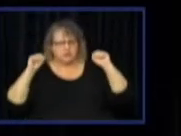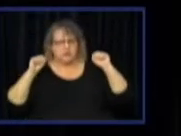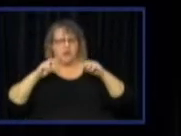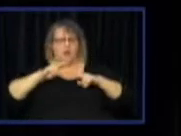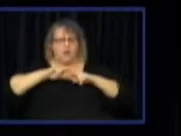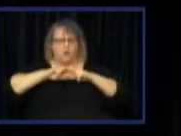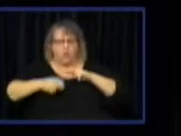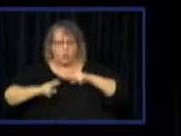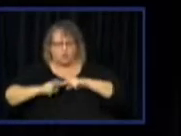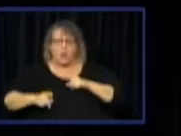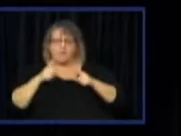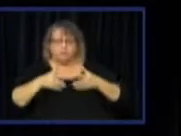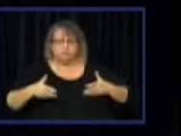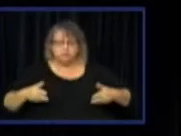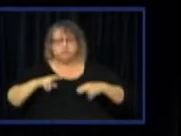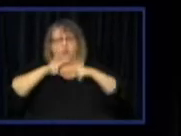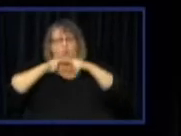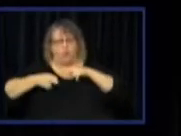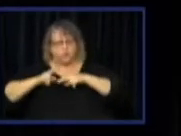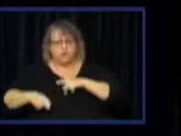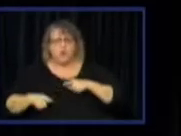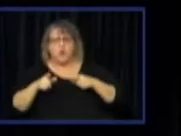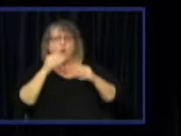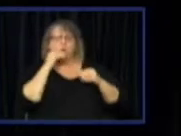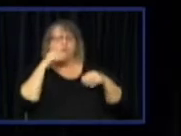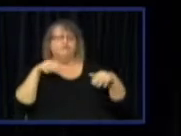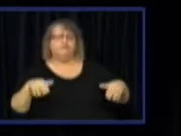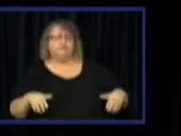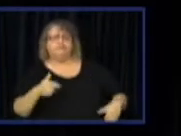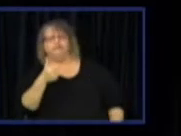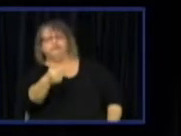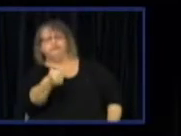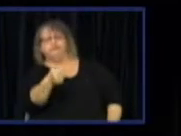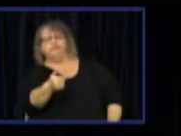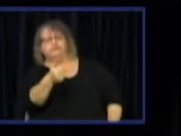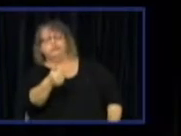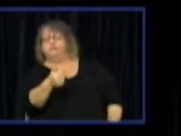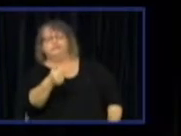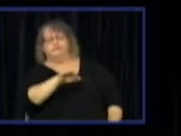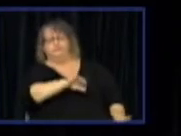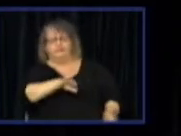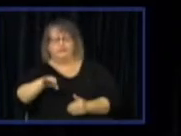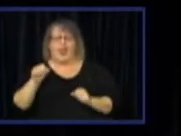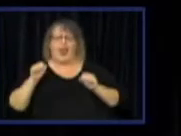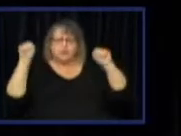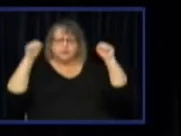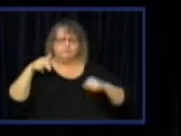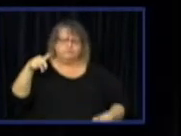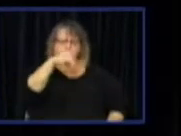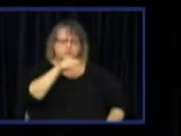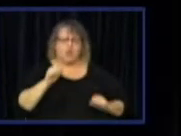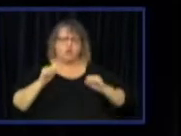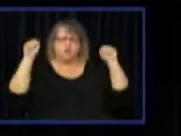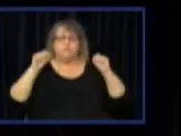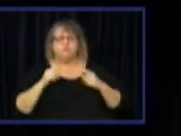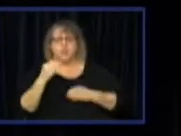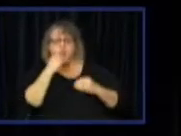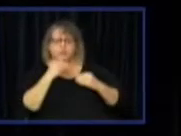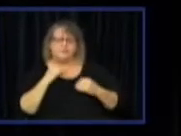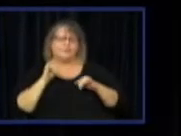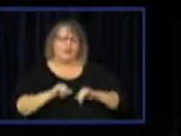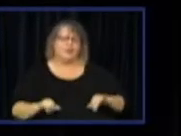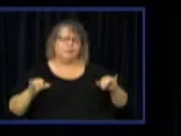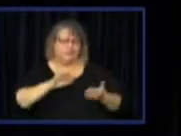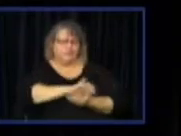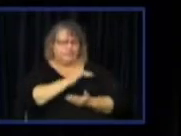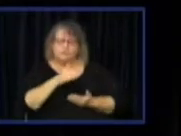weight and reduce what we call sedentary lifestyle. That's generally the first line therapy. If changes in diet,